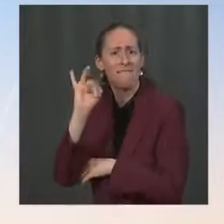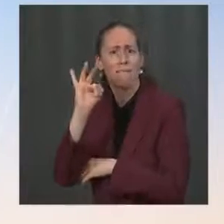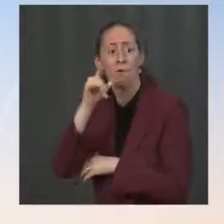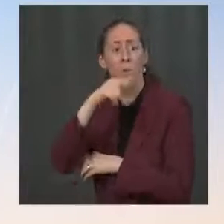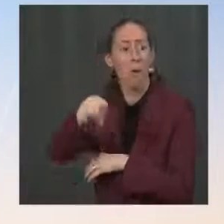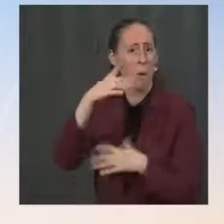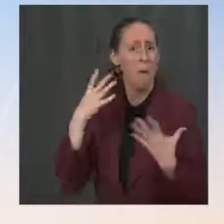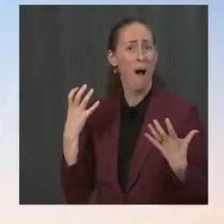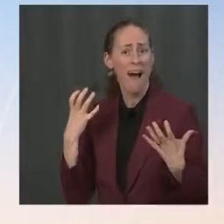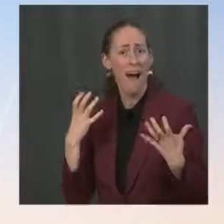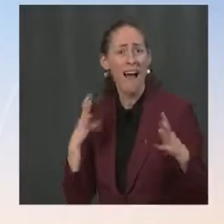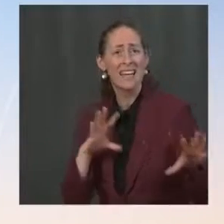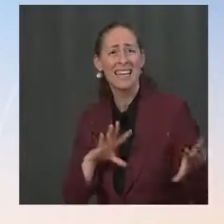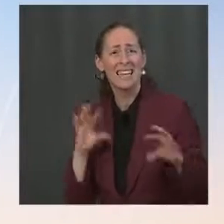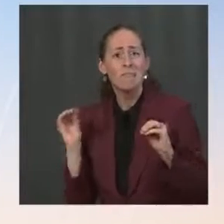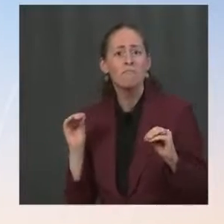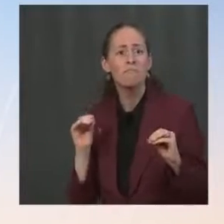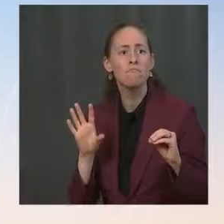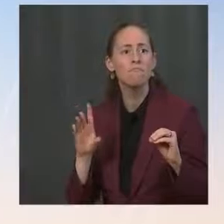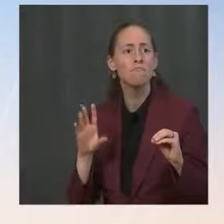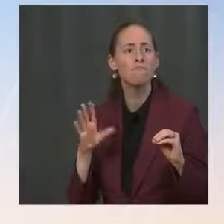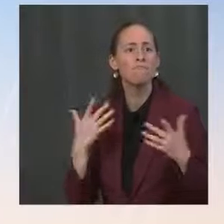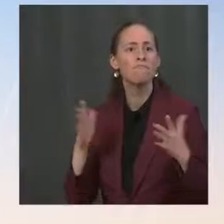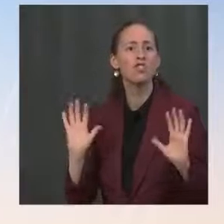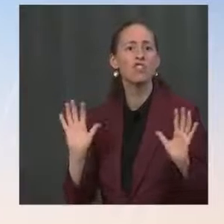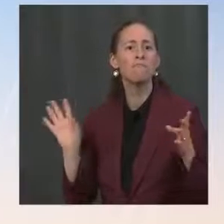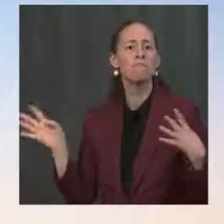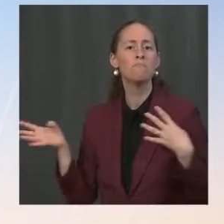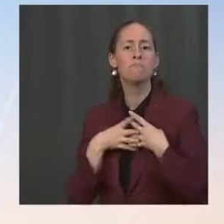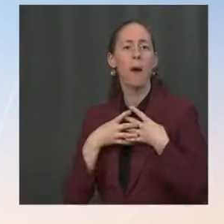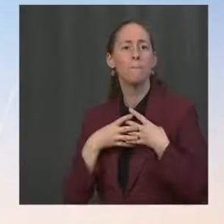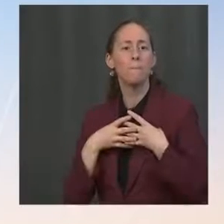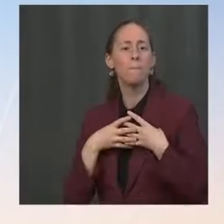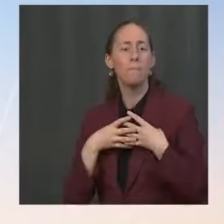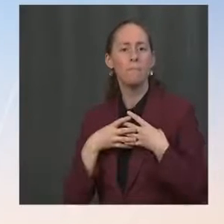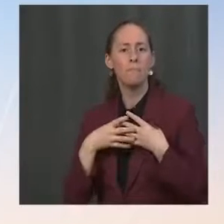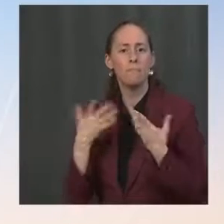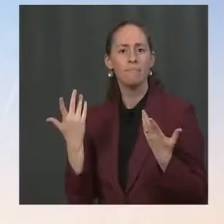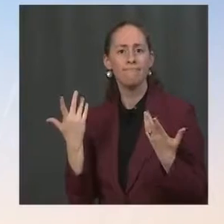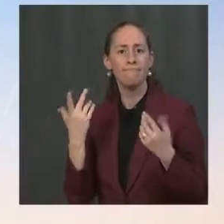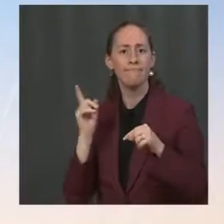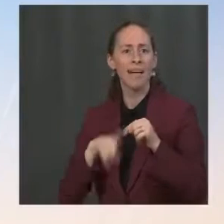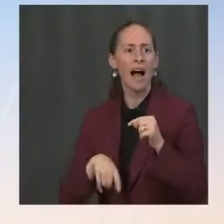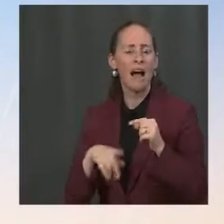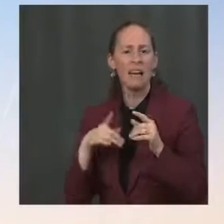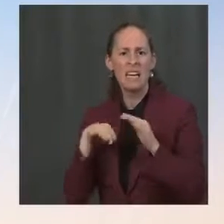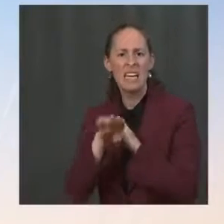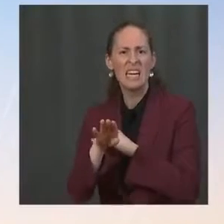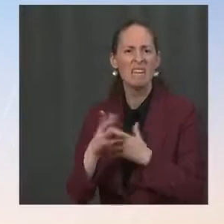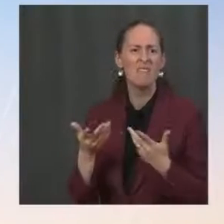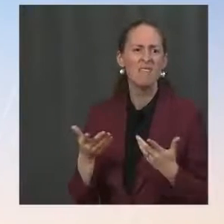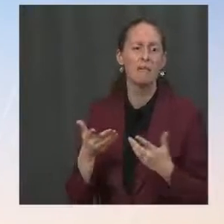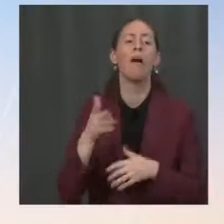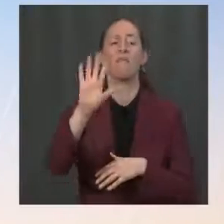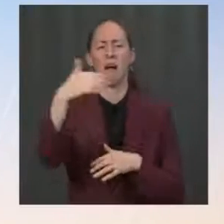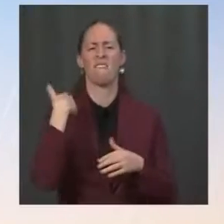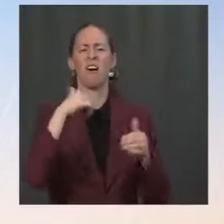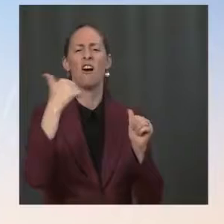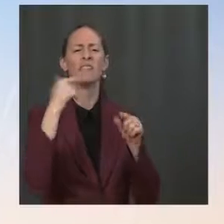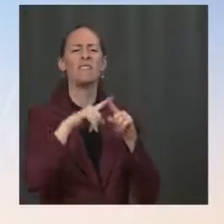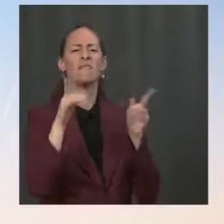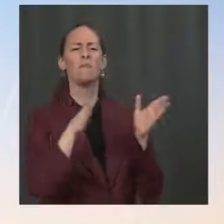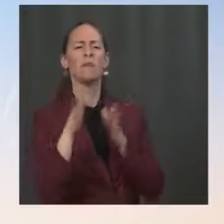perilous to go and wait outside the gates right now to get in? There are a range of operations and operational approaches that